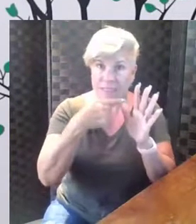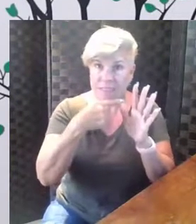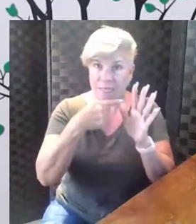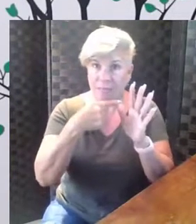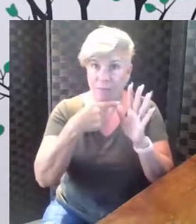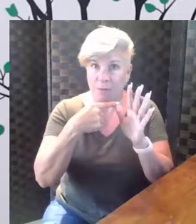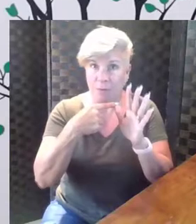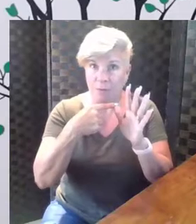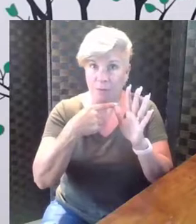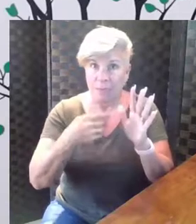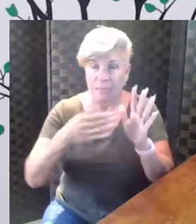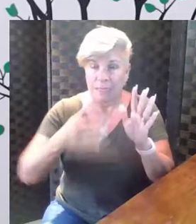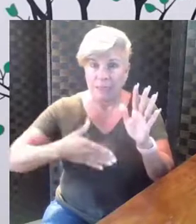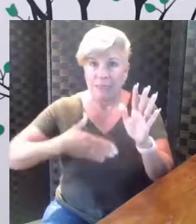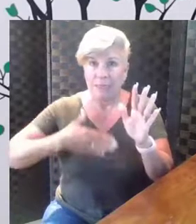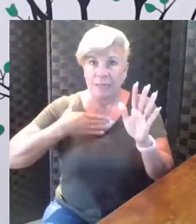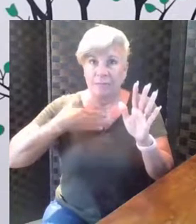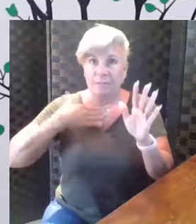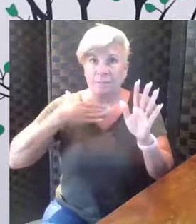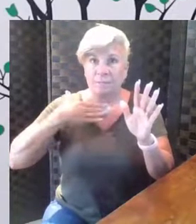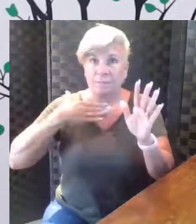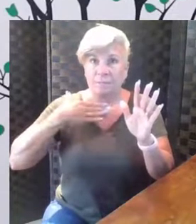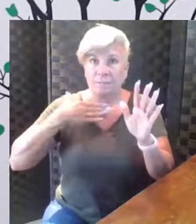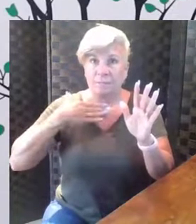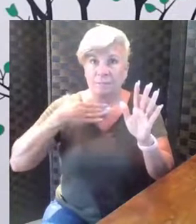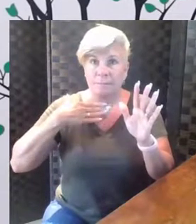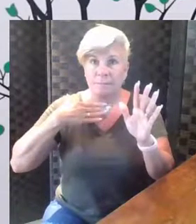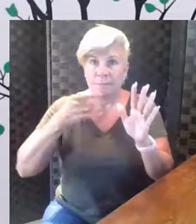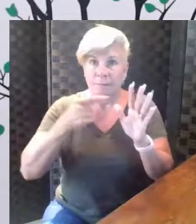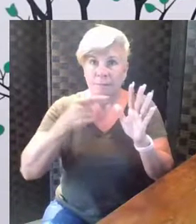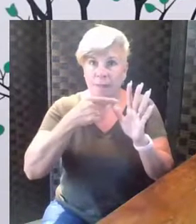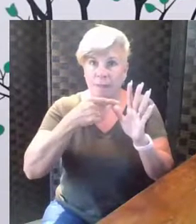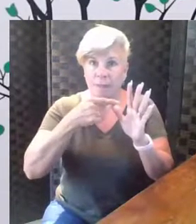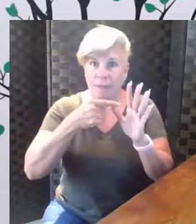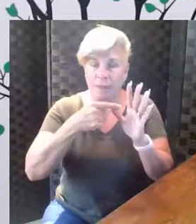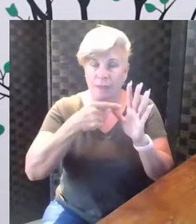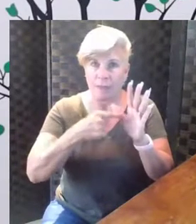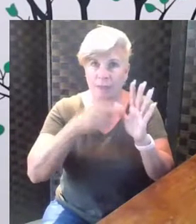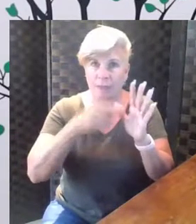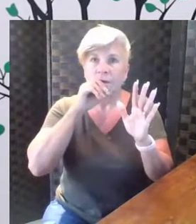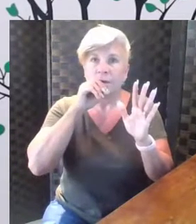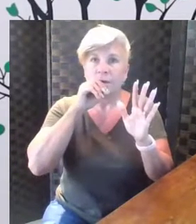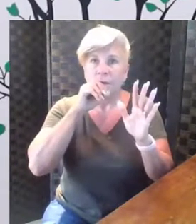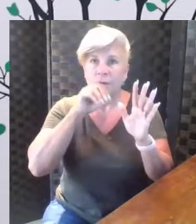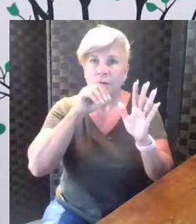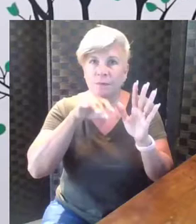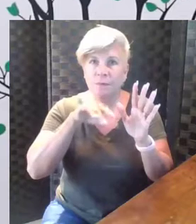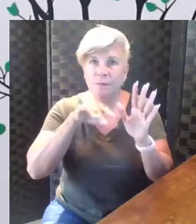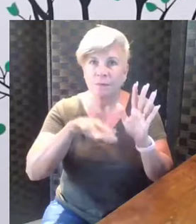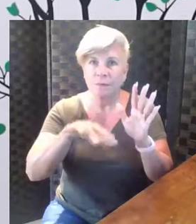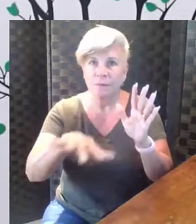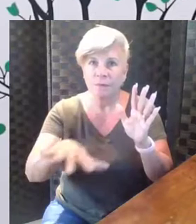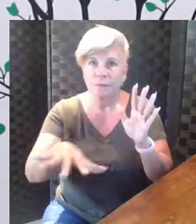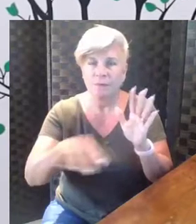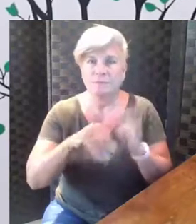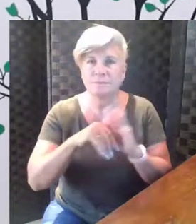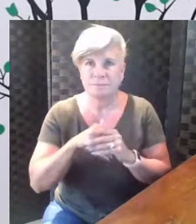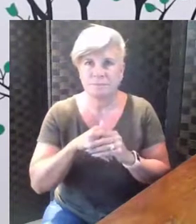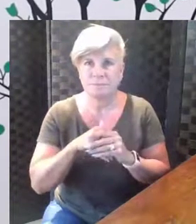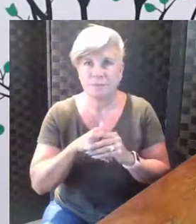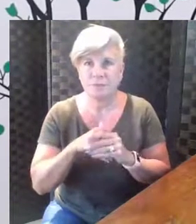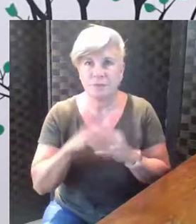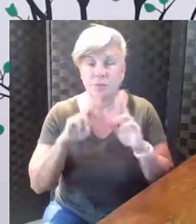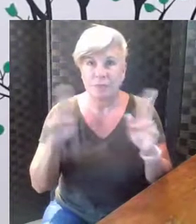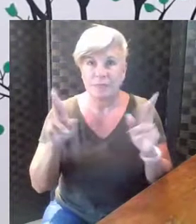finger, remember you're breathing in through your nose, and then as you go down the other side of your finger you're going to breathe out through your mouth.